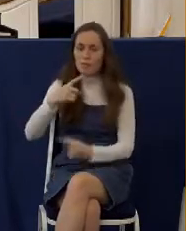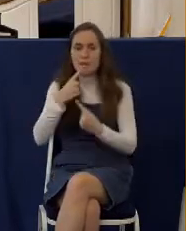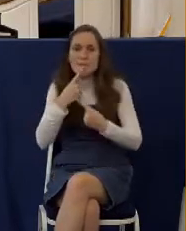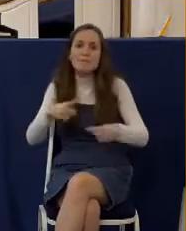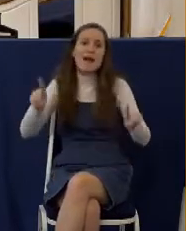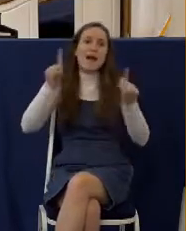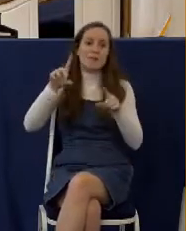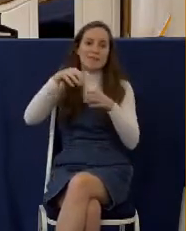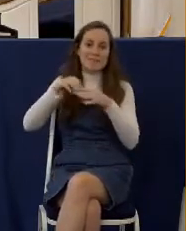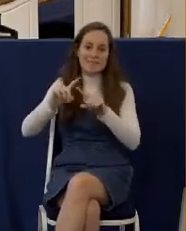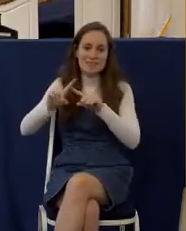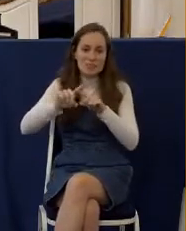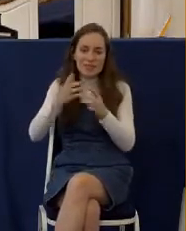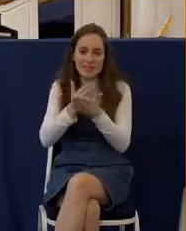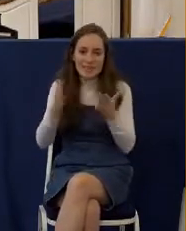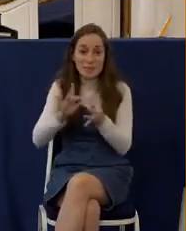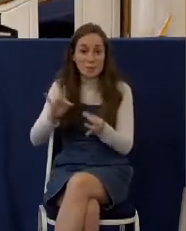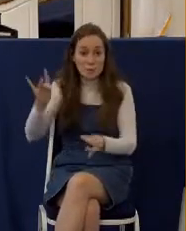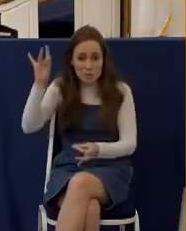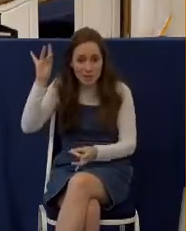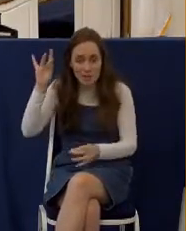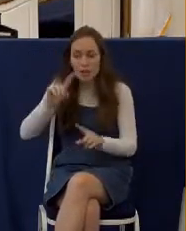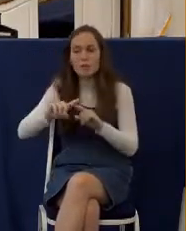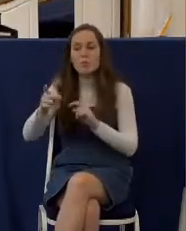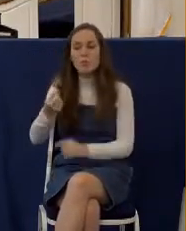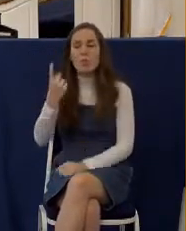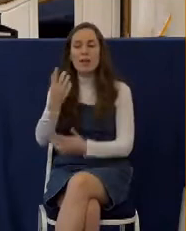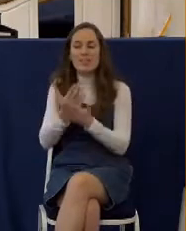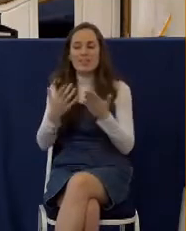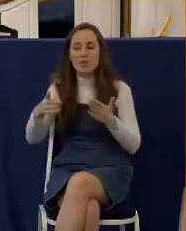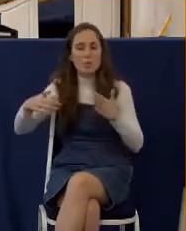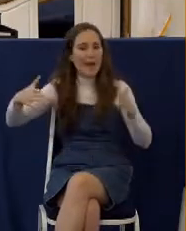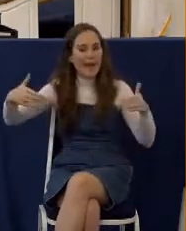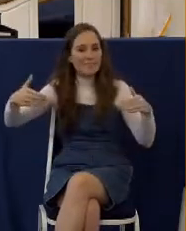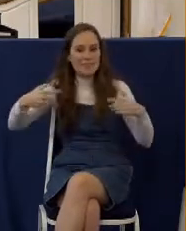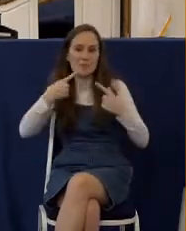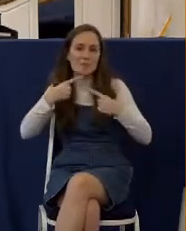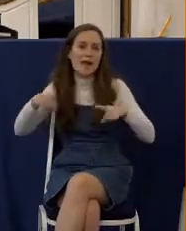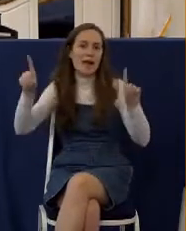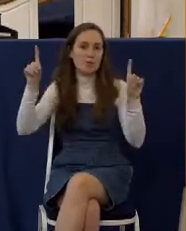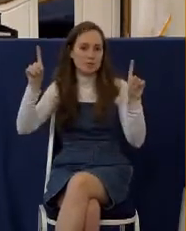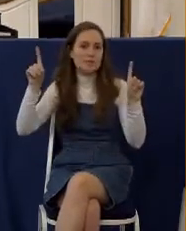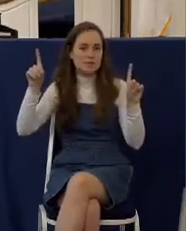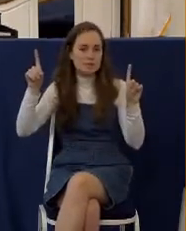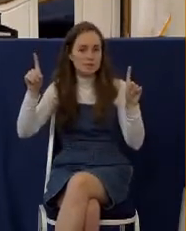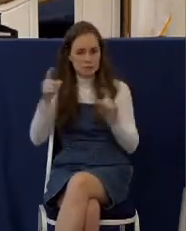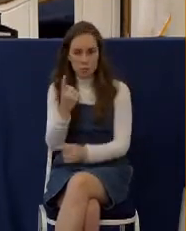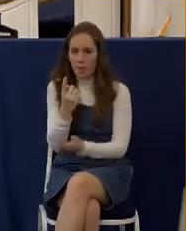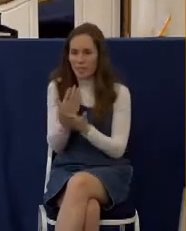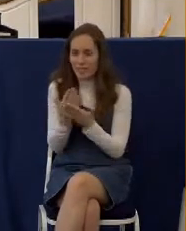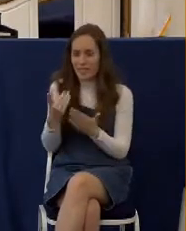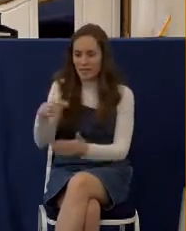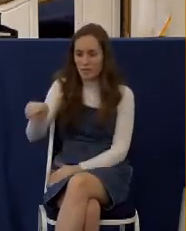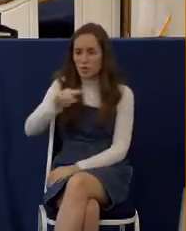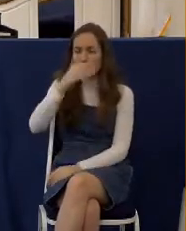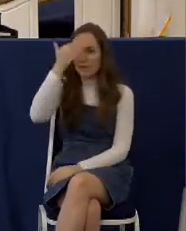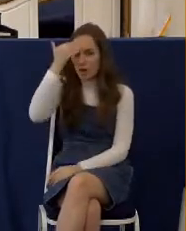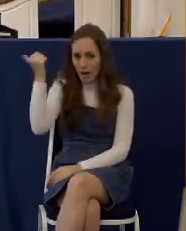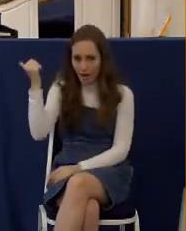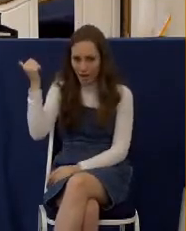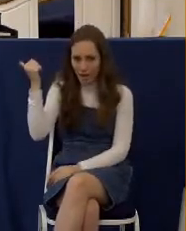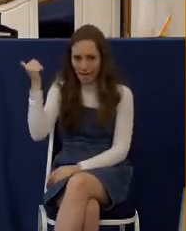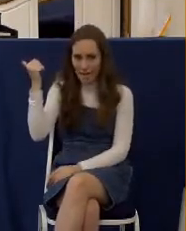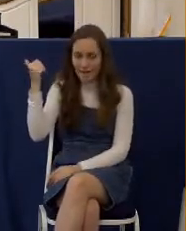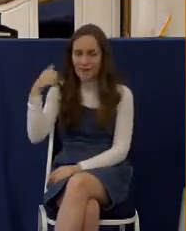these things spiritually. But one thing where you haven't abounded, one thing where you have forgotten is in